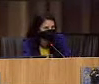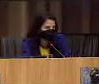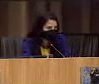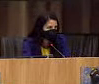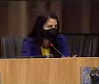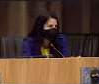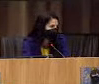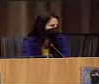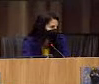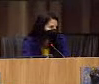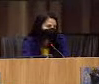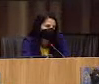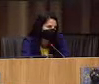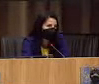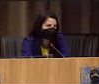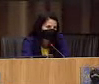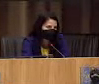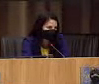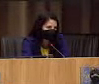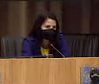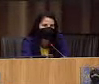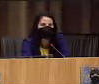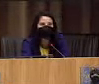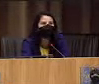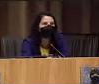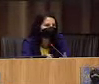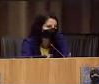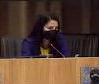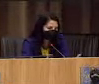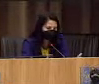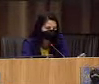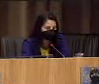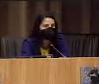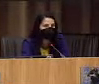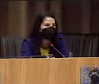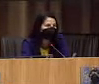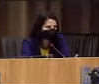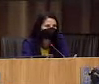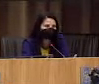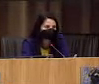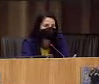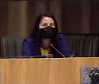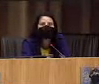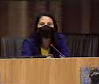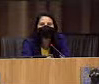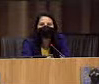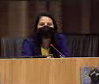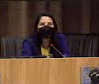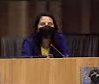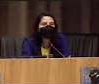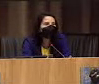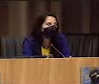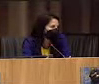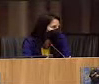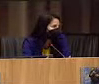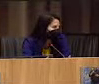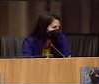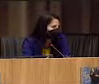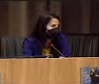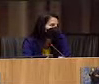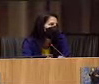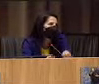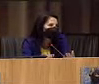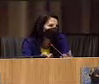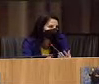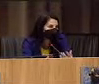patient's record than hypertension, to find out if there's a hypertension post-COVID. All patients have in